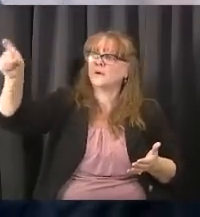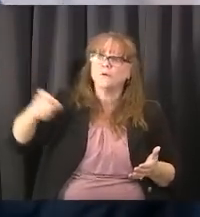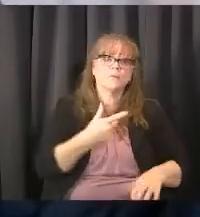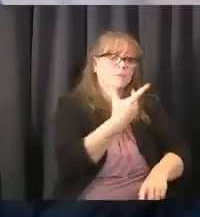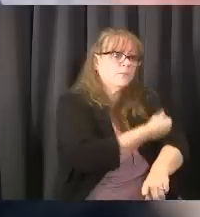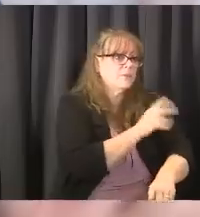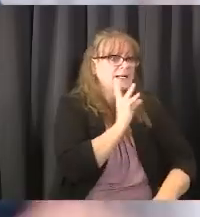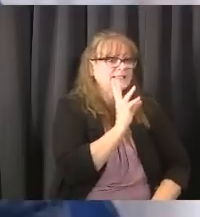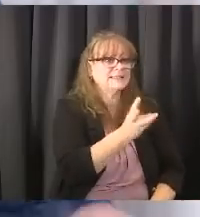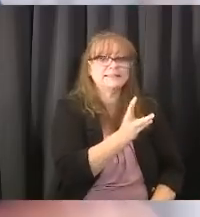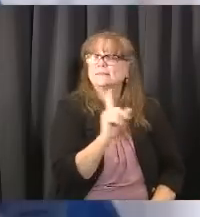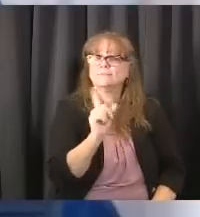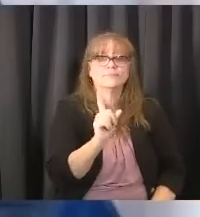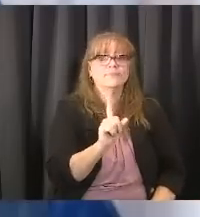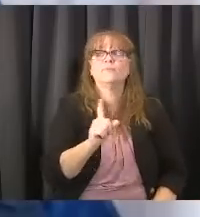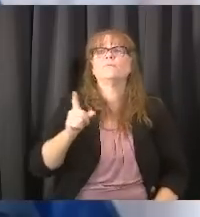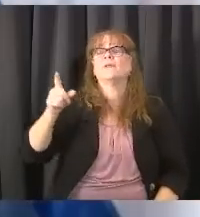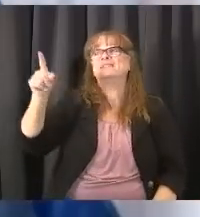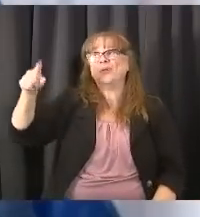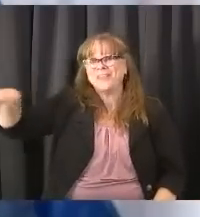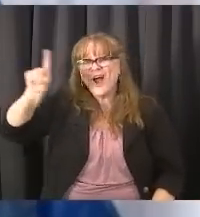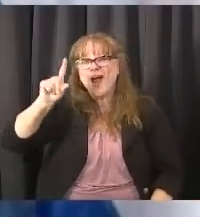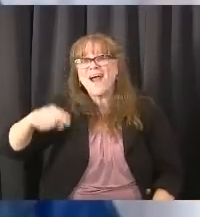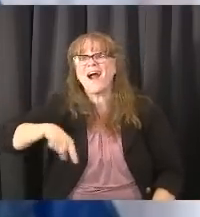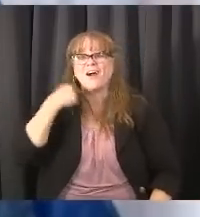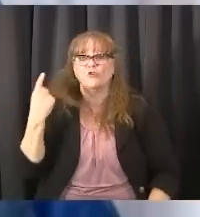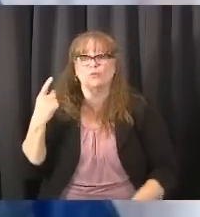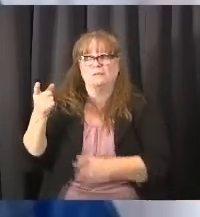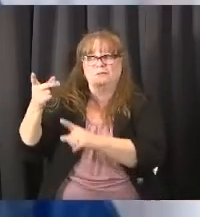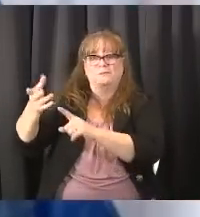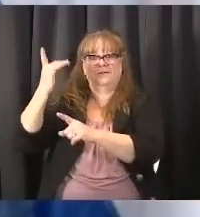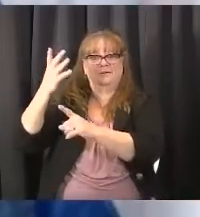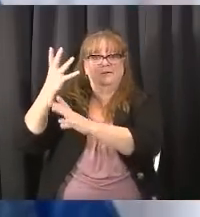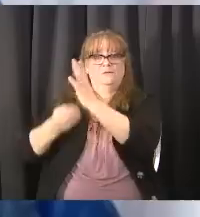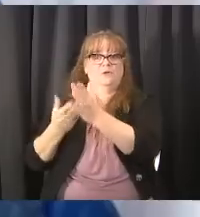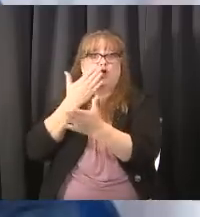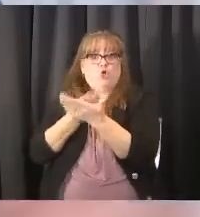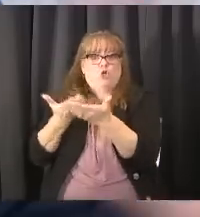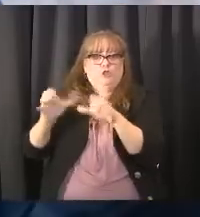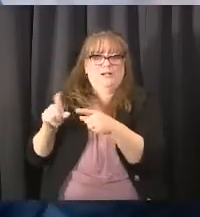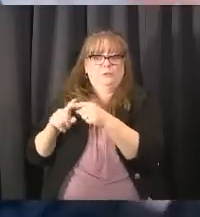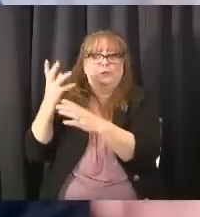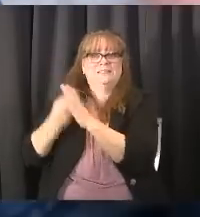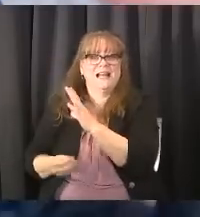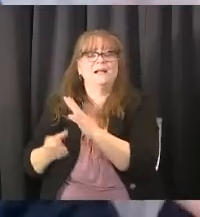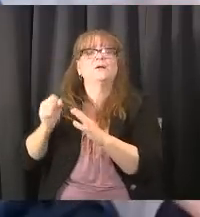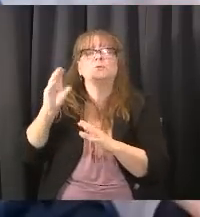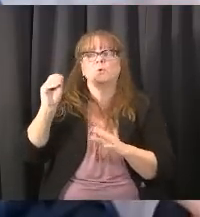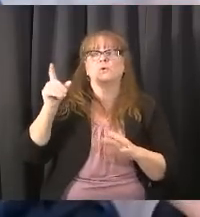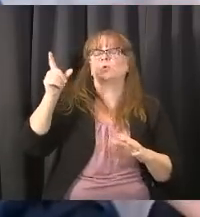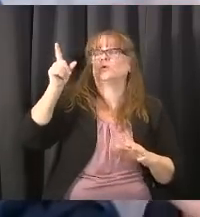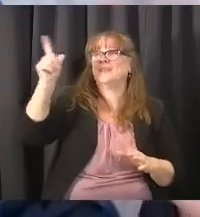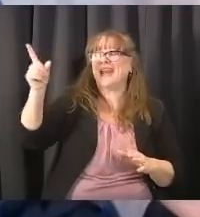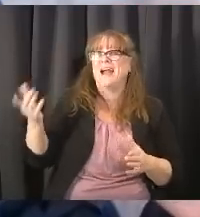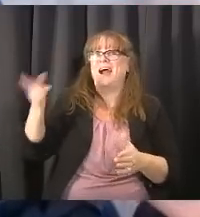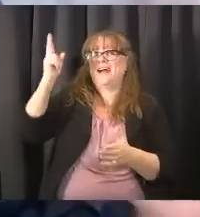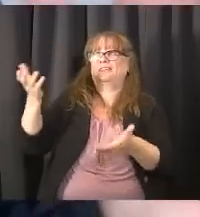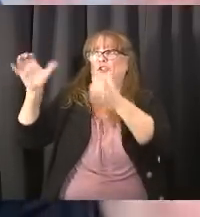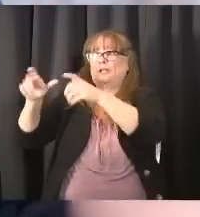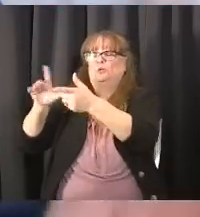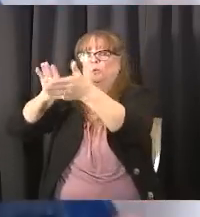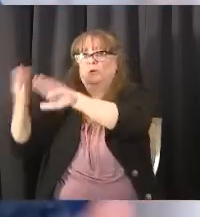dying 65, eight times greater chance of fatality. These are based on a meta-statistical analysis by